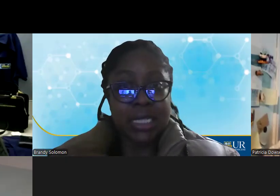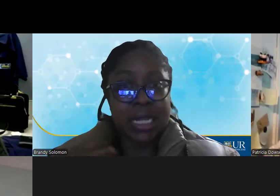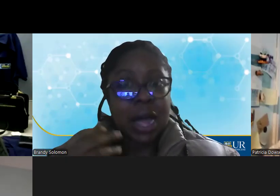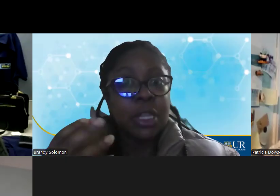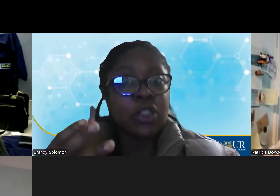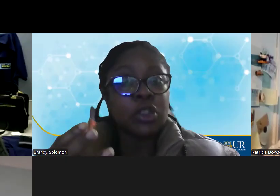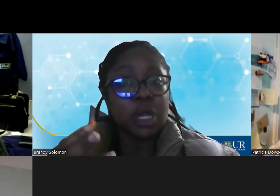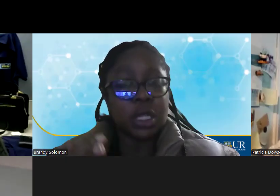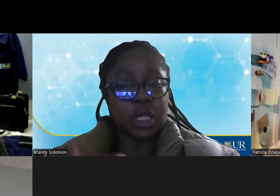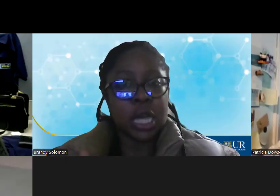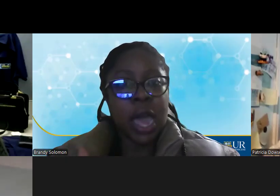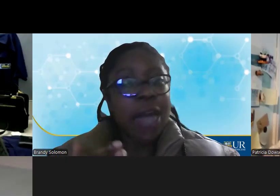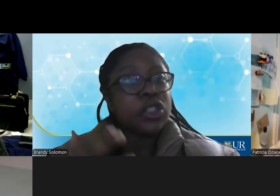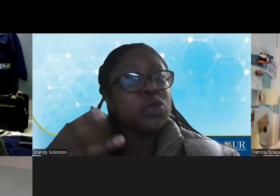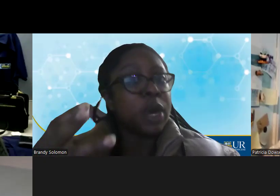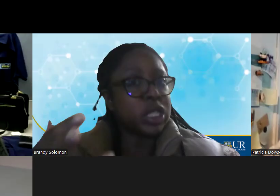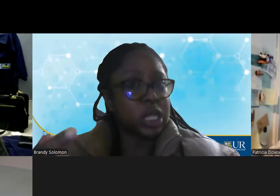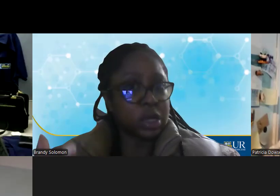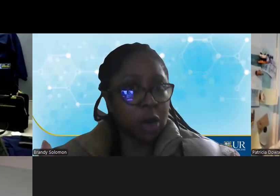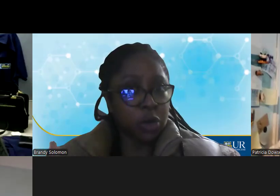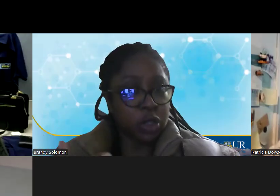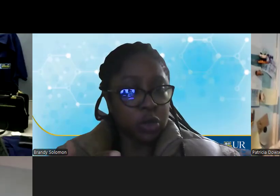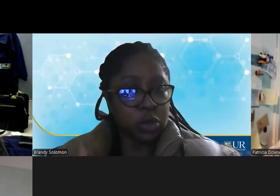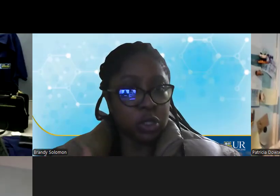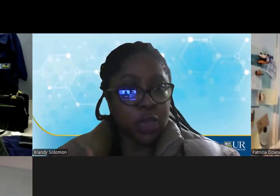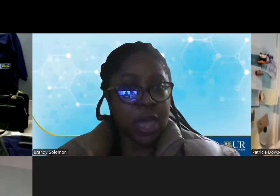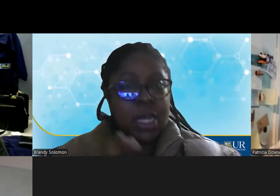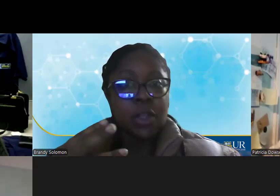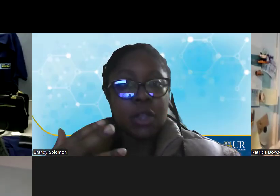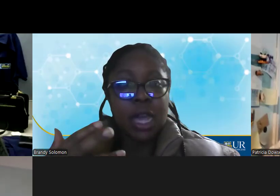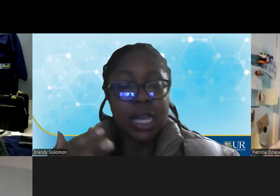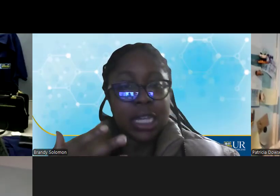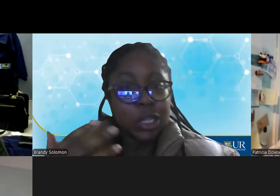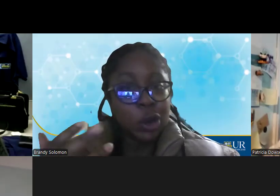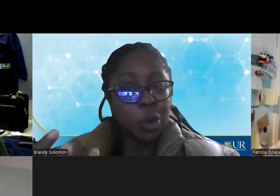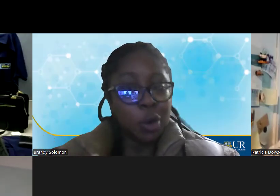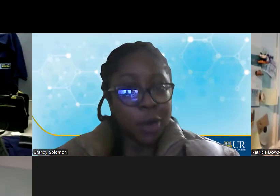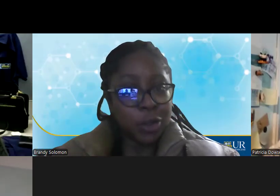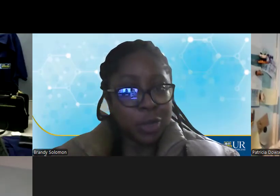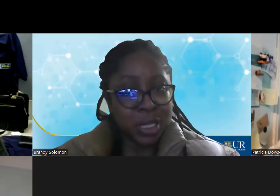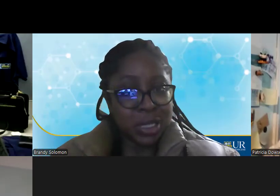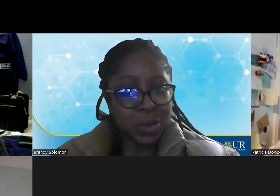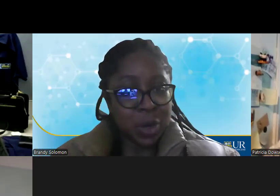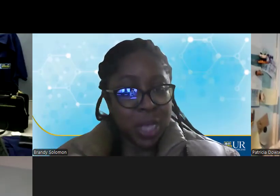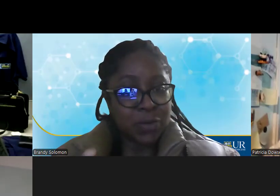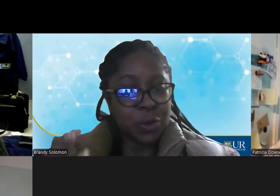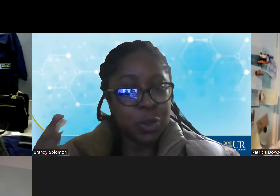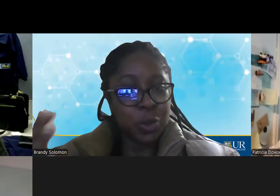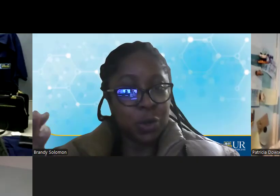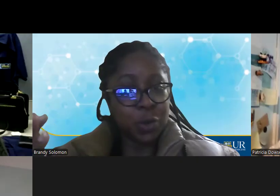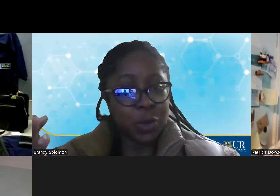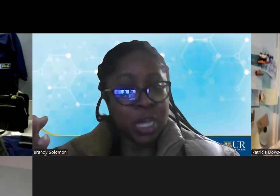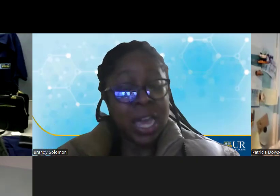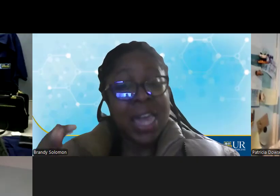training classes and allowing the students to ask you questions about what you do, so that they can get to know more about your business as well as a